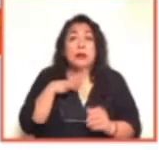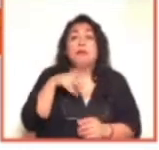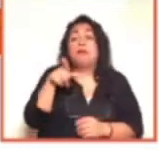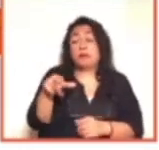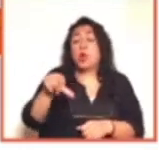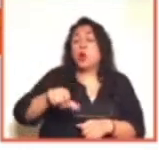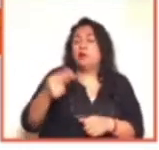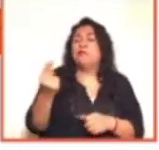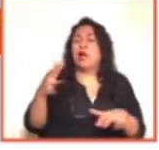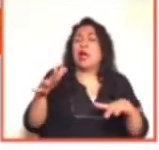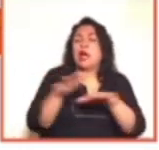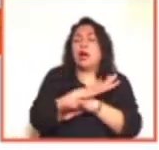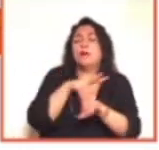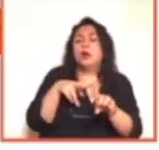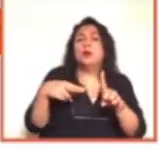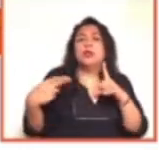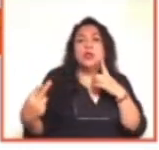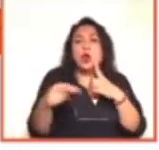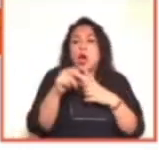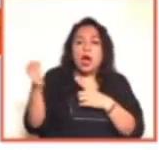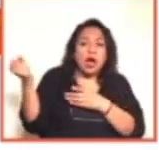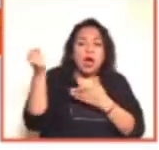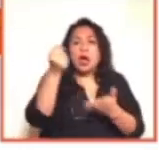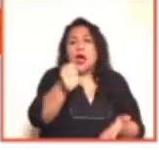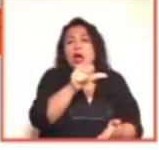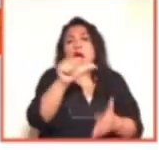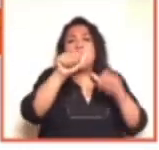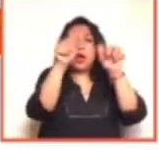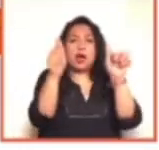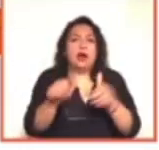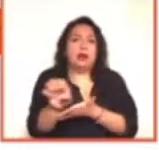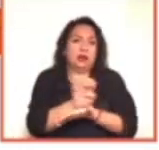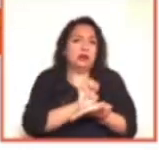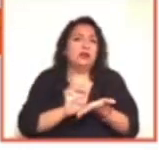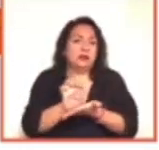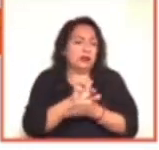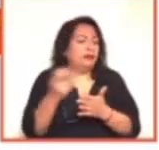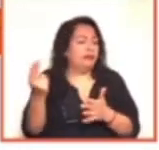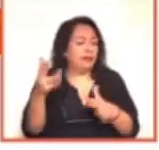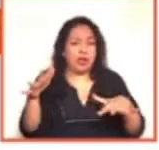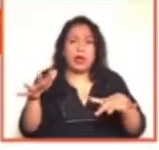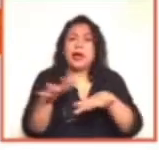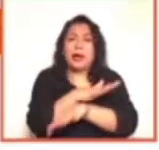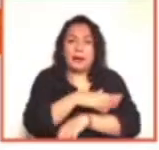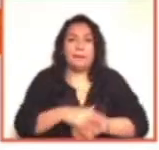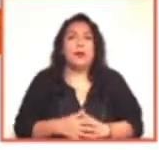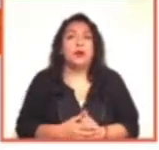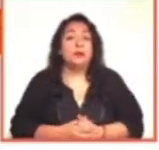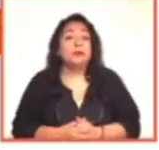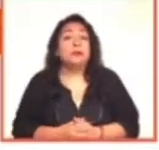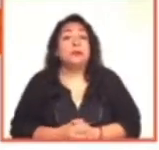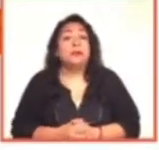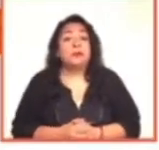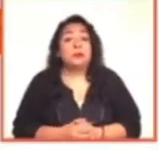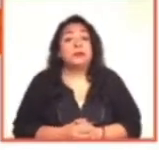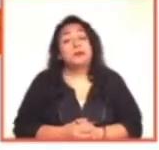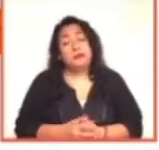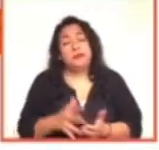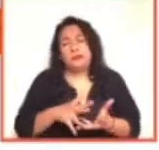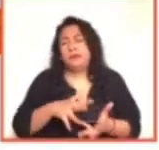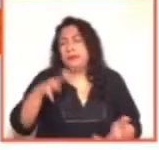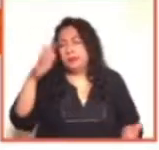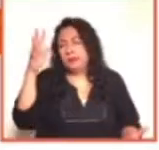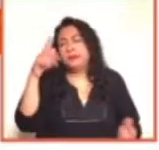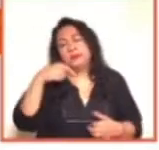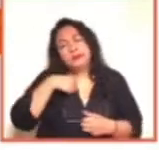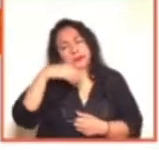cambio de paradigma en la inversión destinada a las artes escénicas. That most of the funding goes to